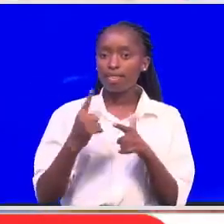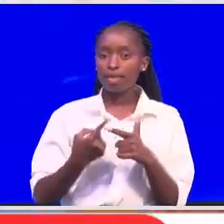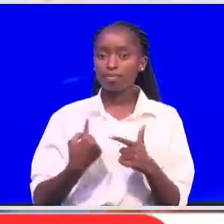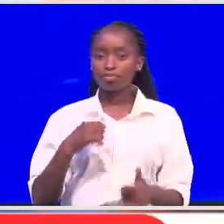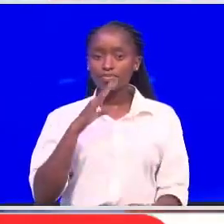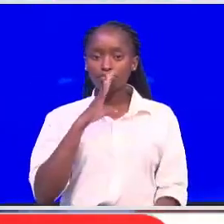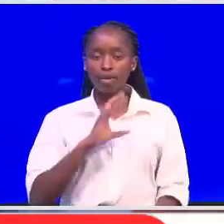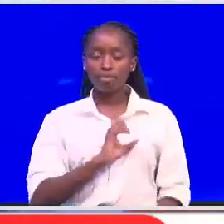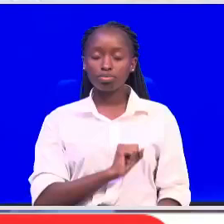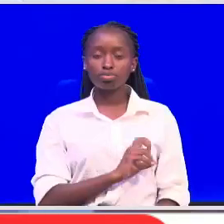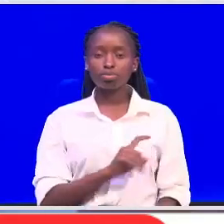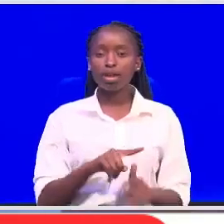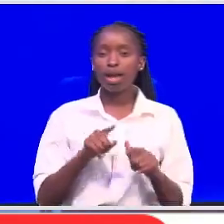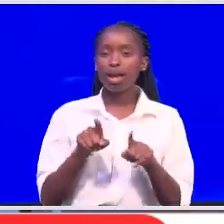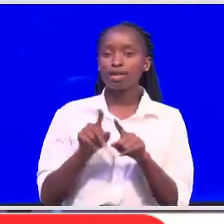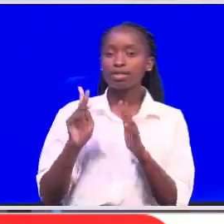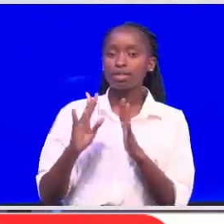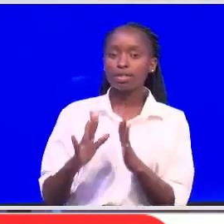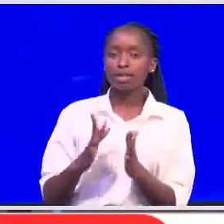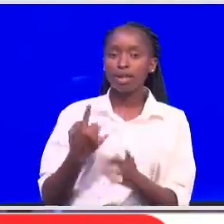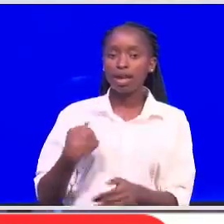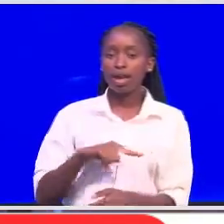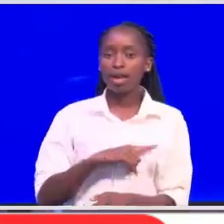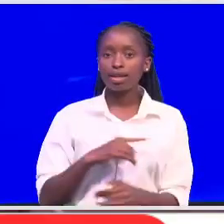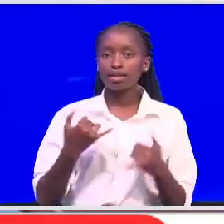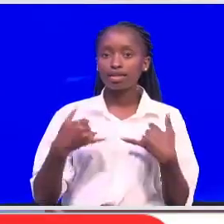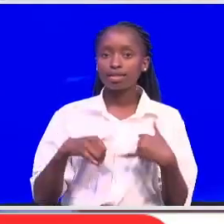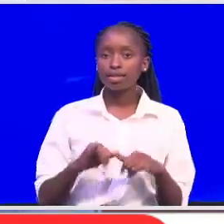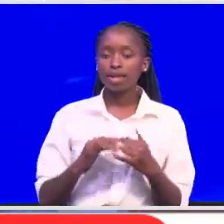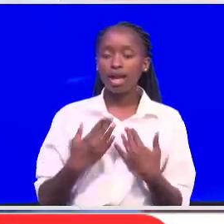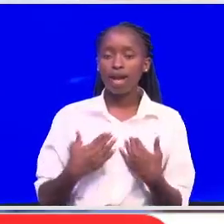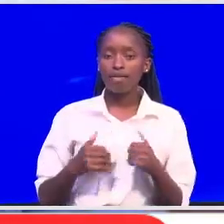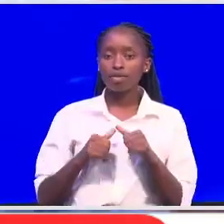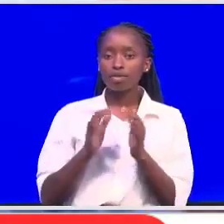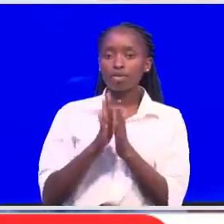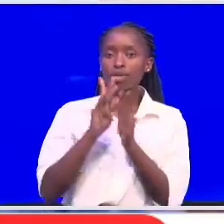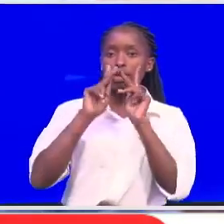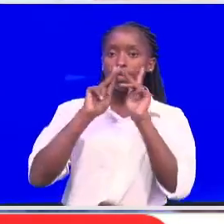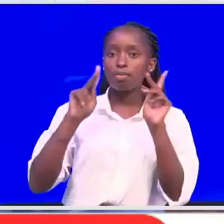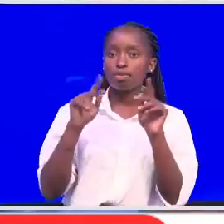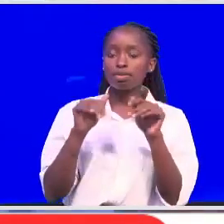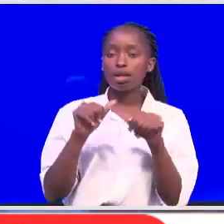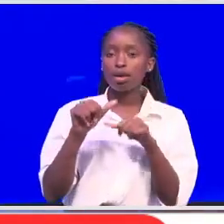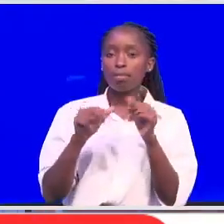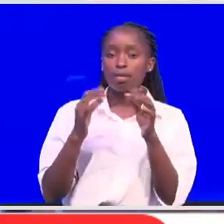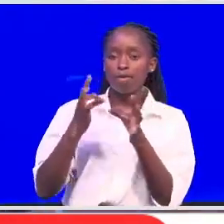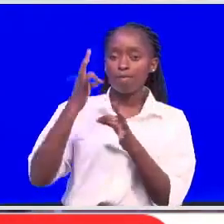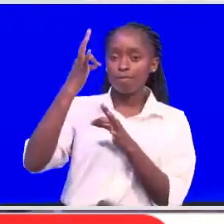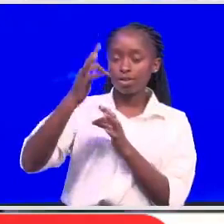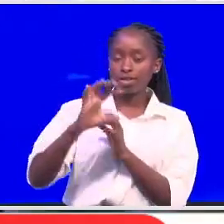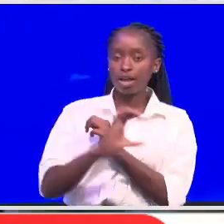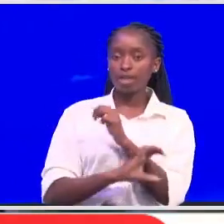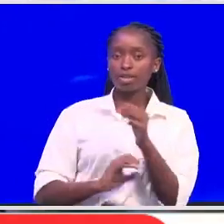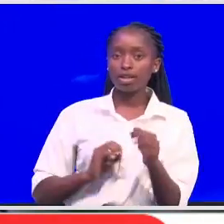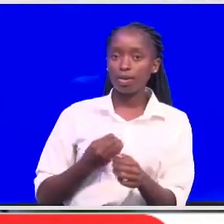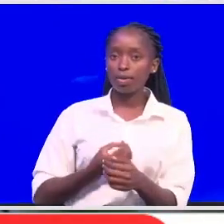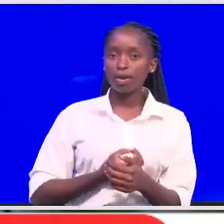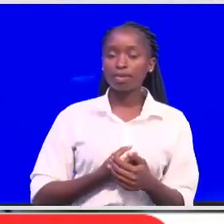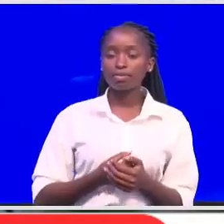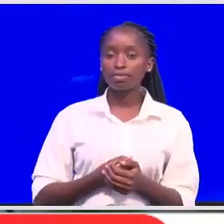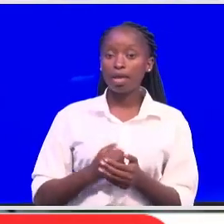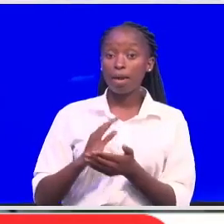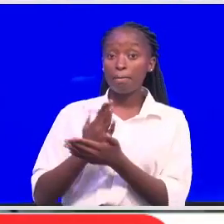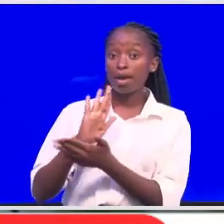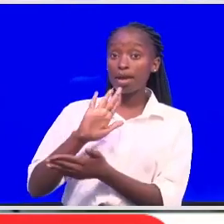as Kenyans for us to press upon peace for the future of our country and our children. On his